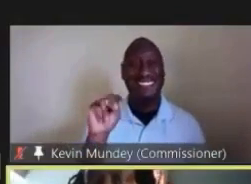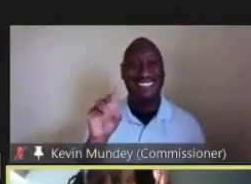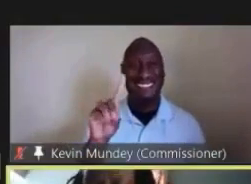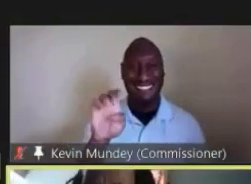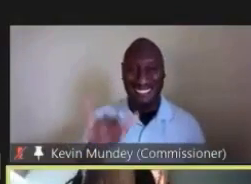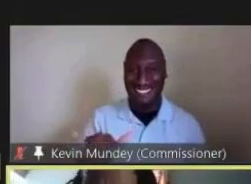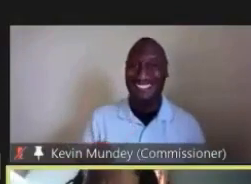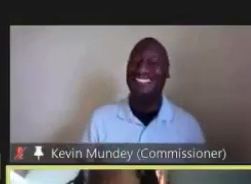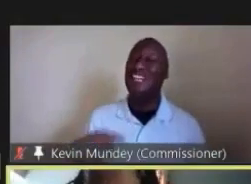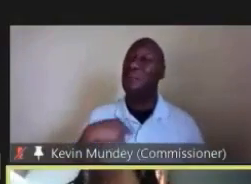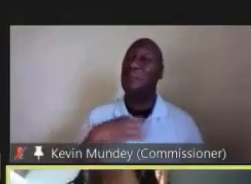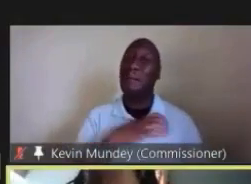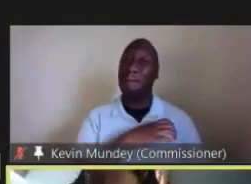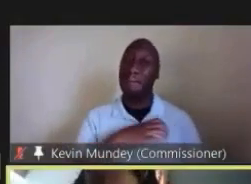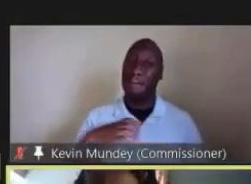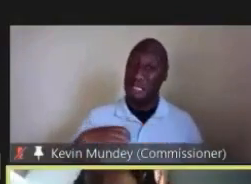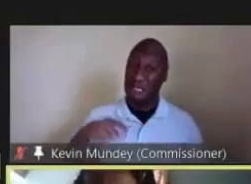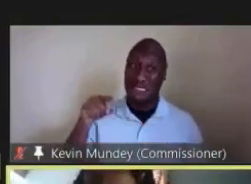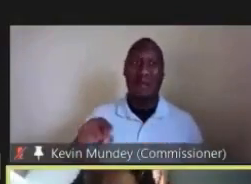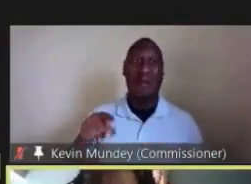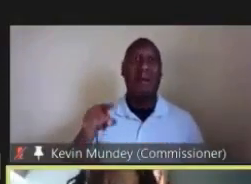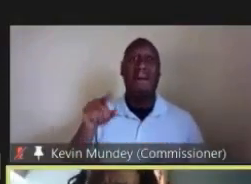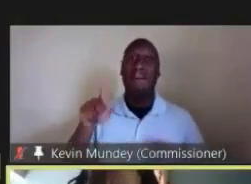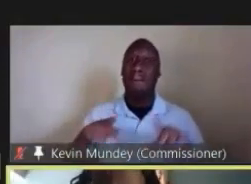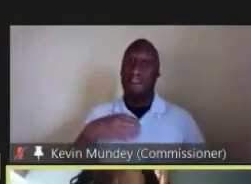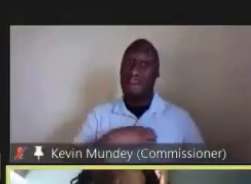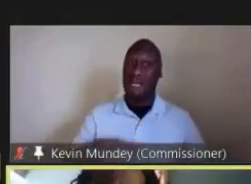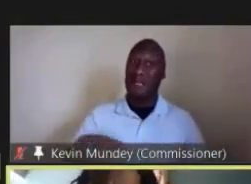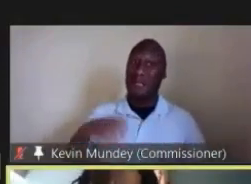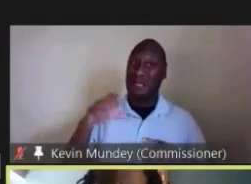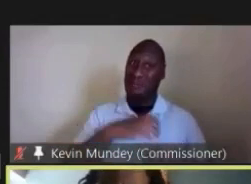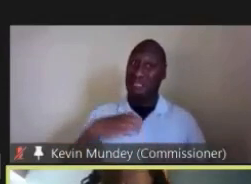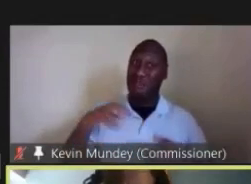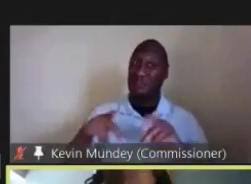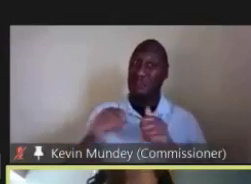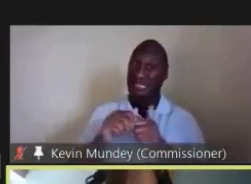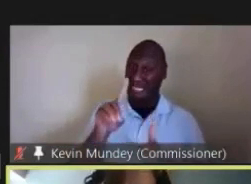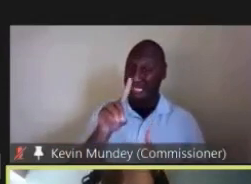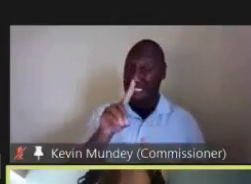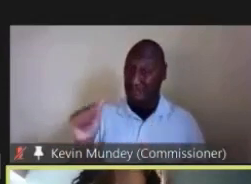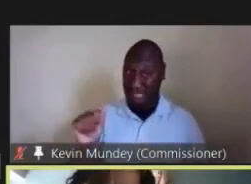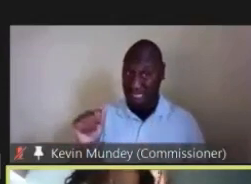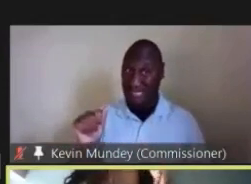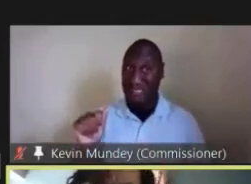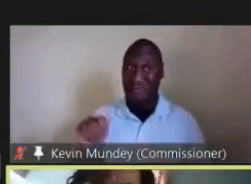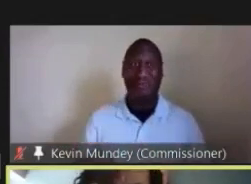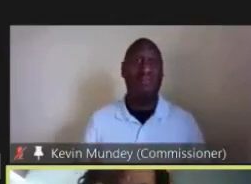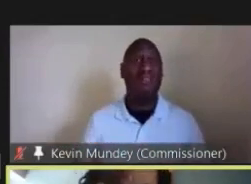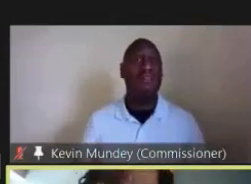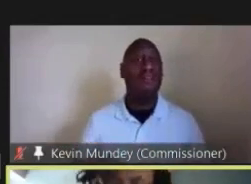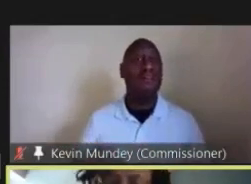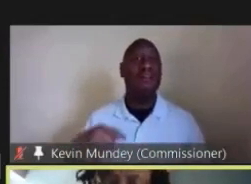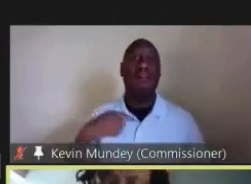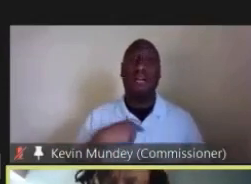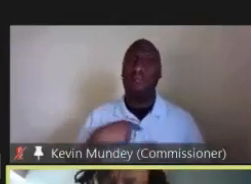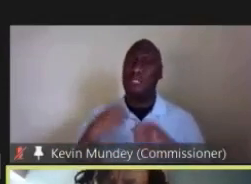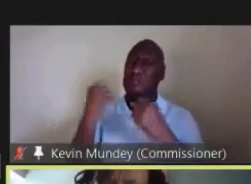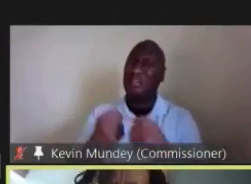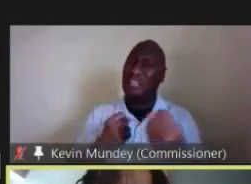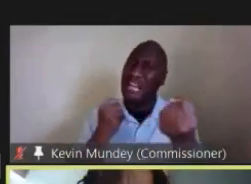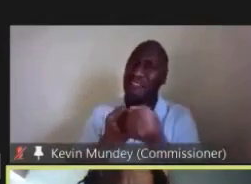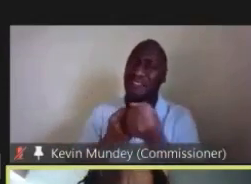Hello, my name is Kevin Mundy, and I am a commissioner of the